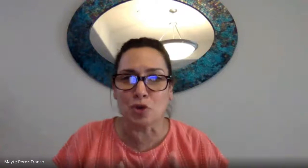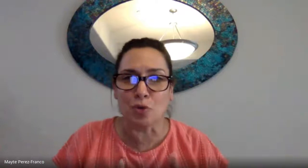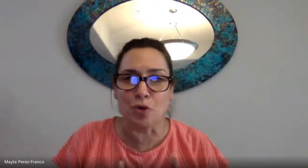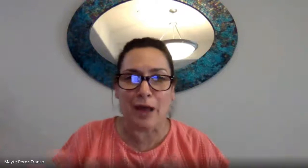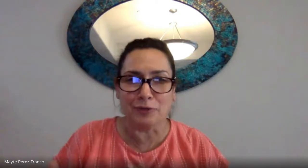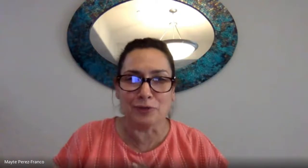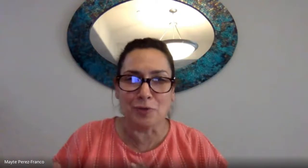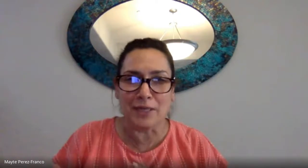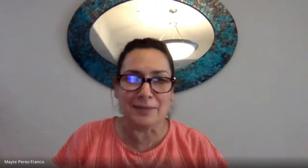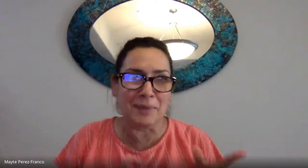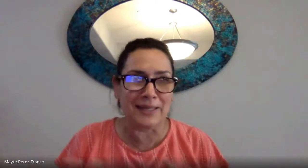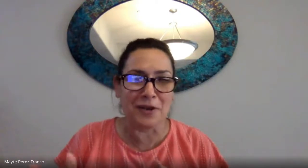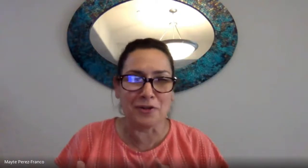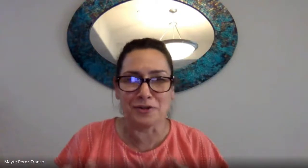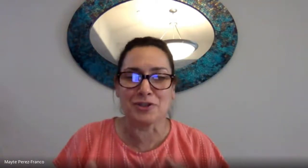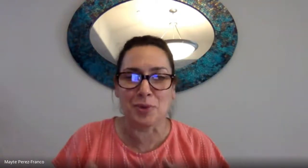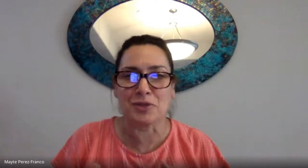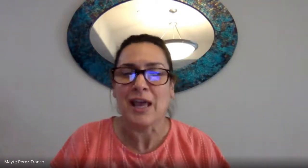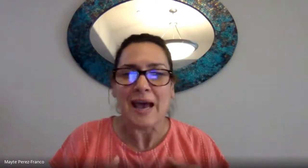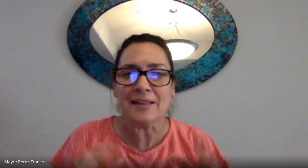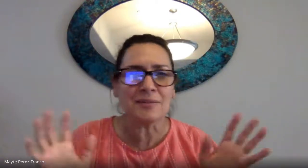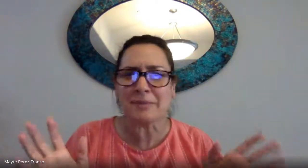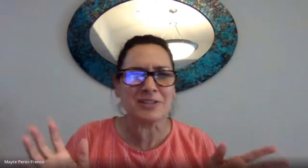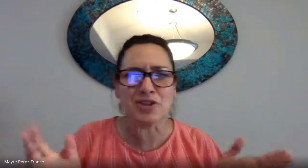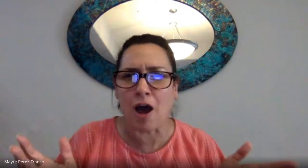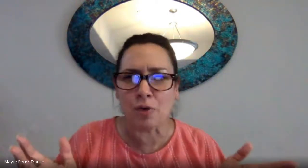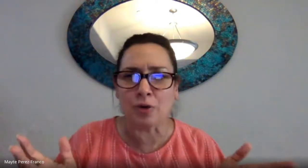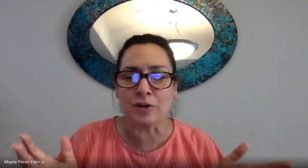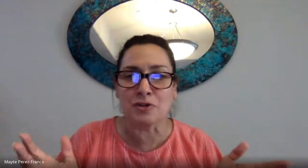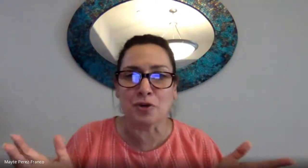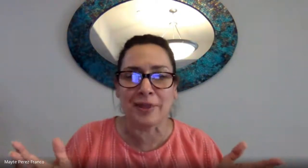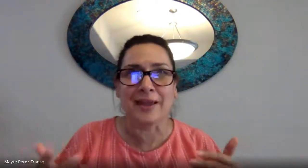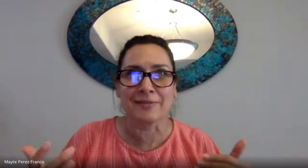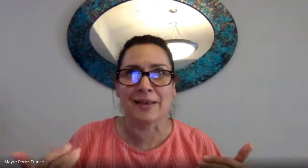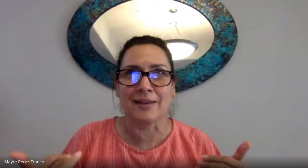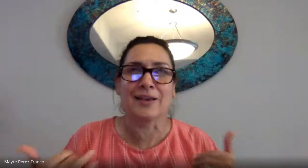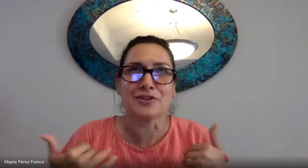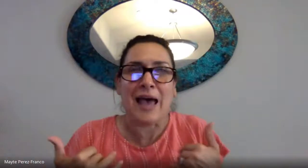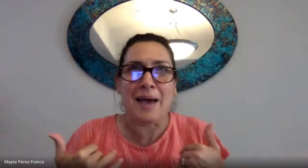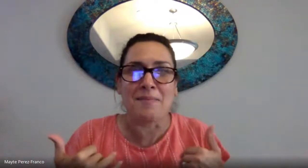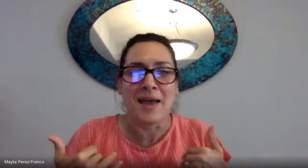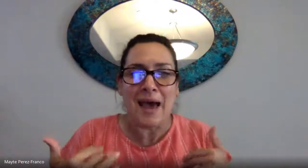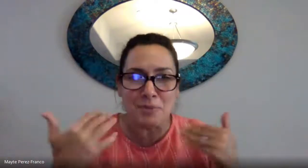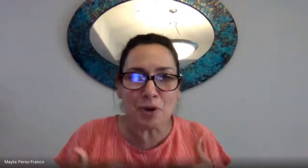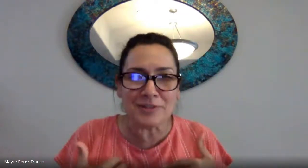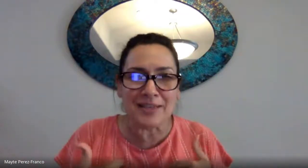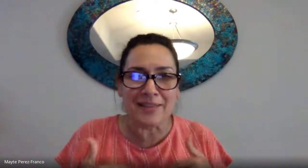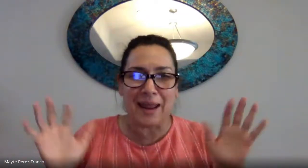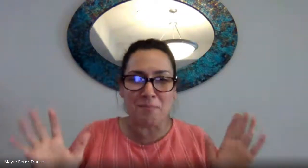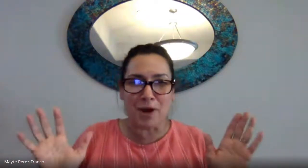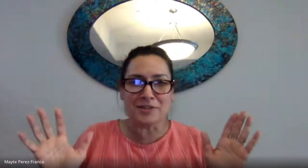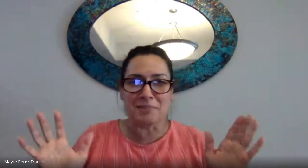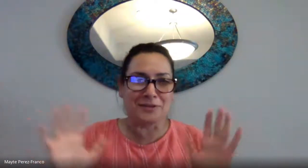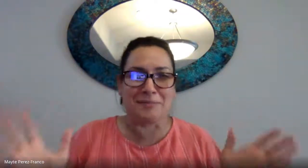to do or how to do it depending on the situation. And then sometimes it's just awkward too, because I'm noticing